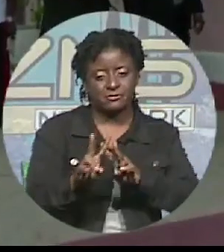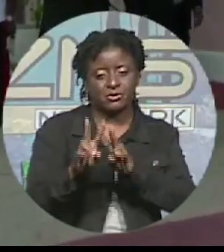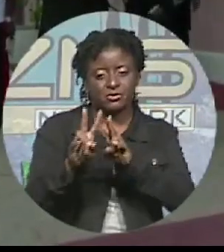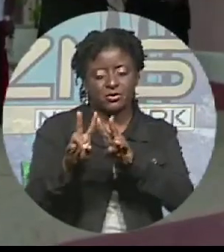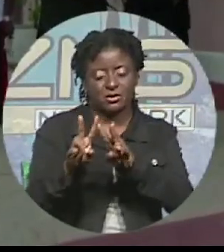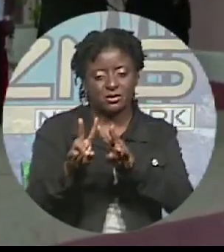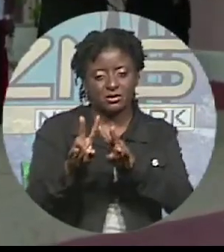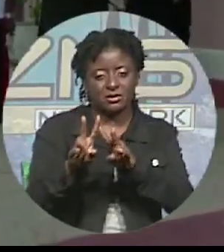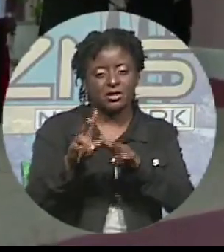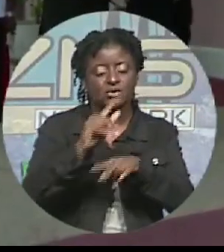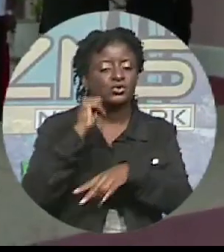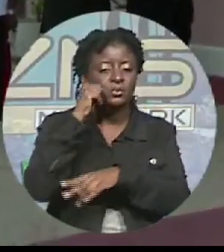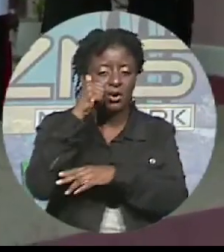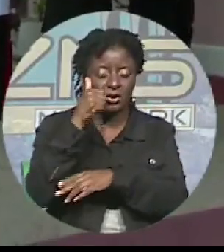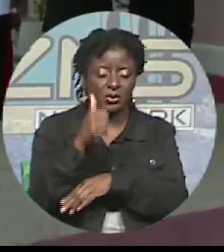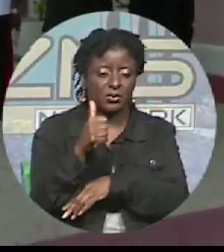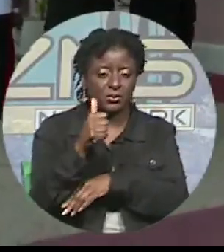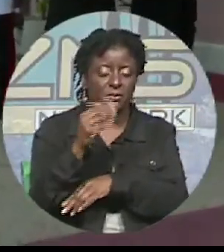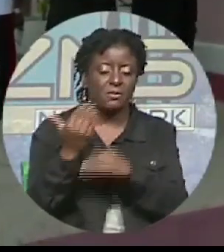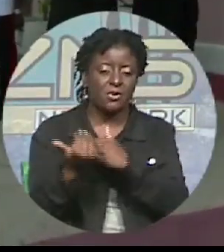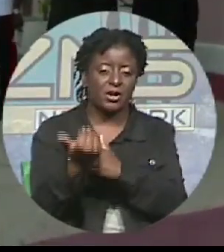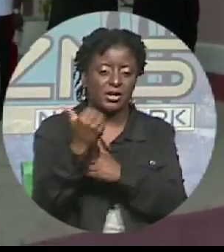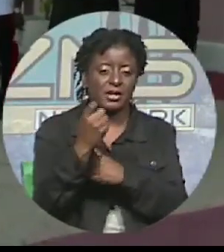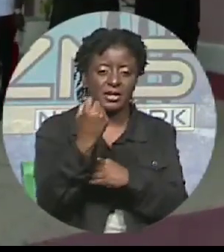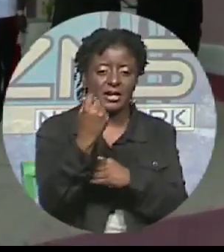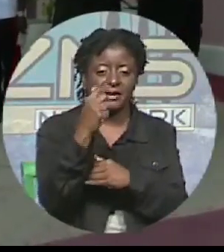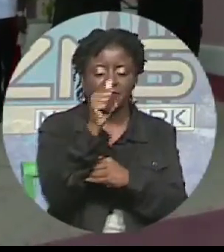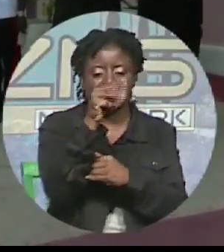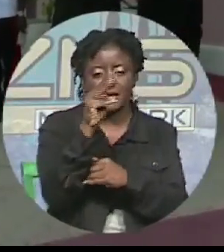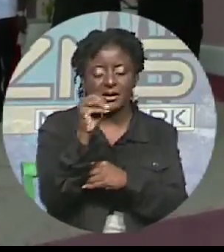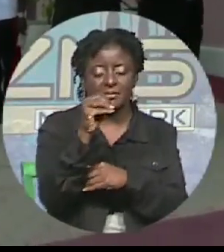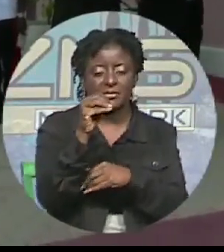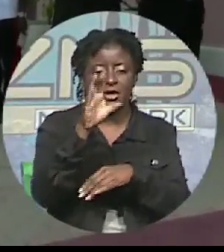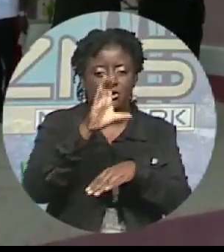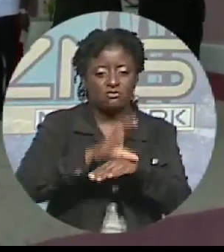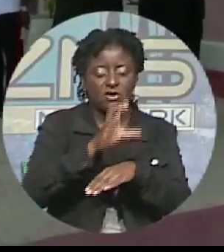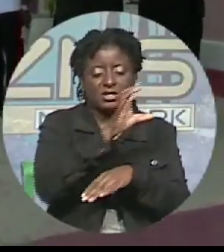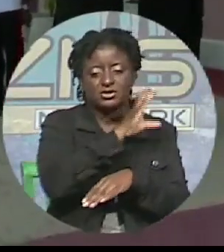minister and parliamentarian tomorrow morning, 11 o'clock at Christ Church Cathedral on George Street.